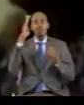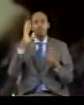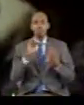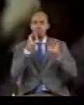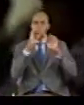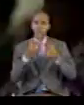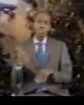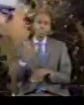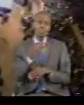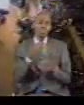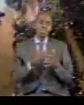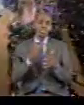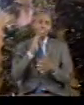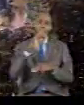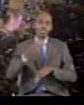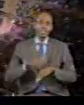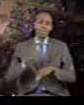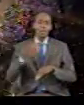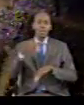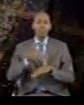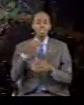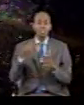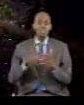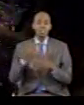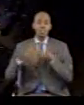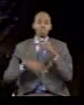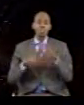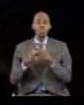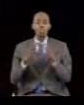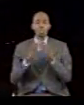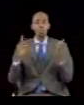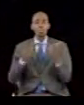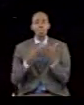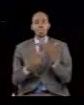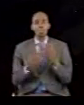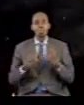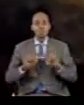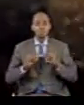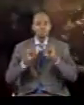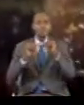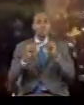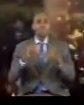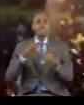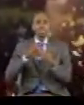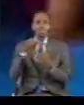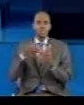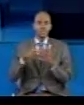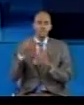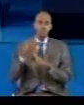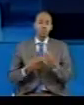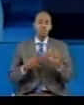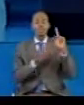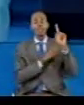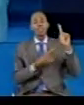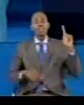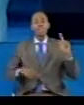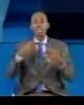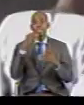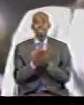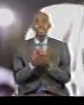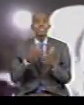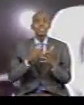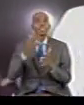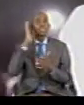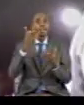your turn as the Global Crusade is poised to march forward this month of March. The Lord said it shall come to